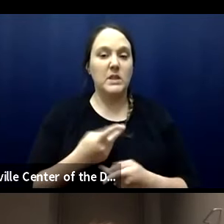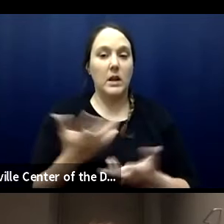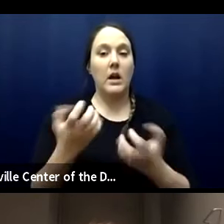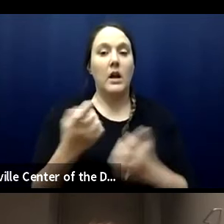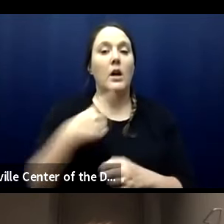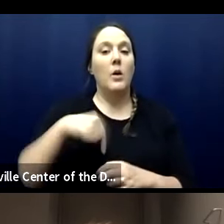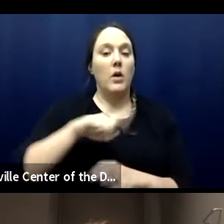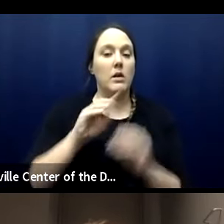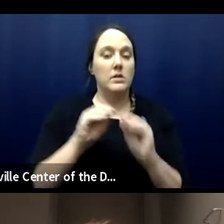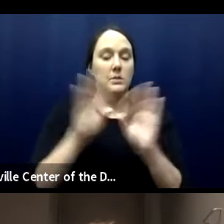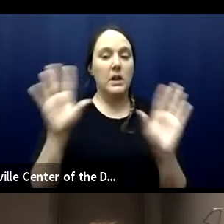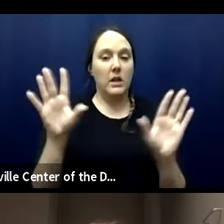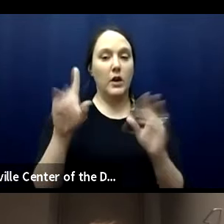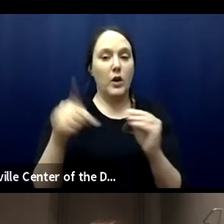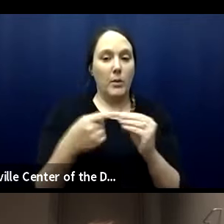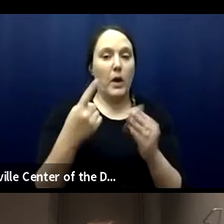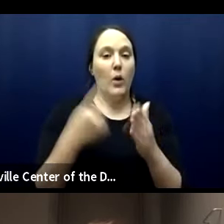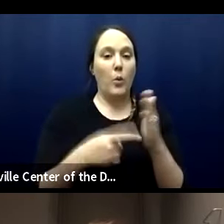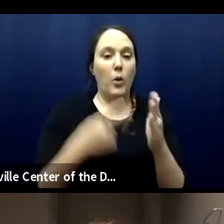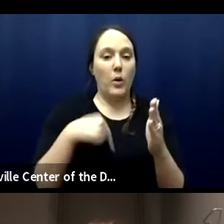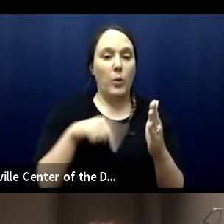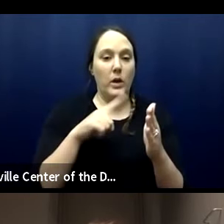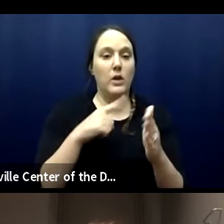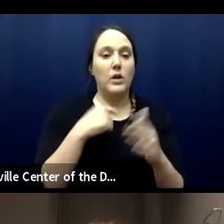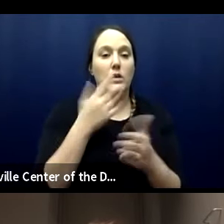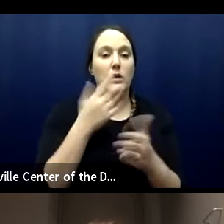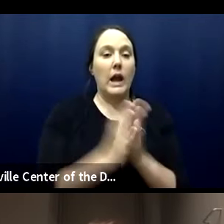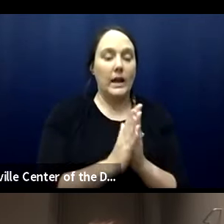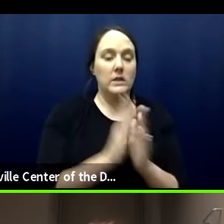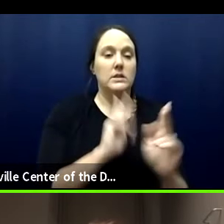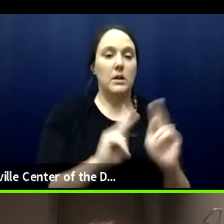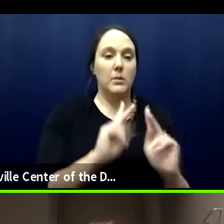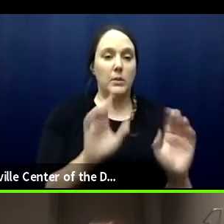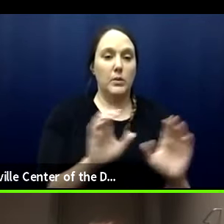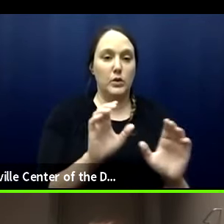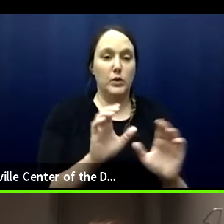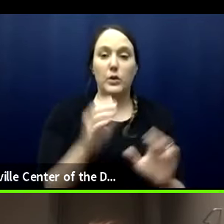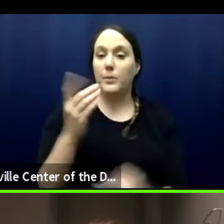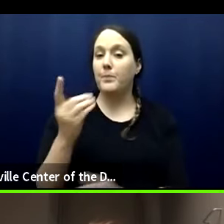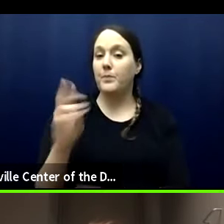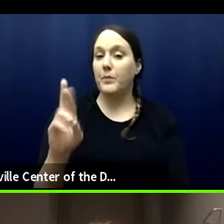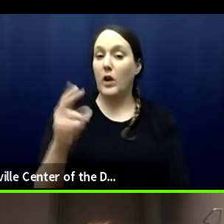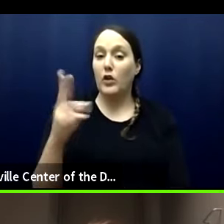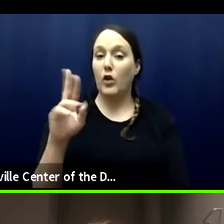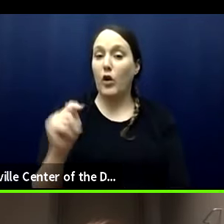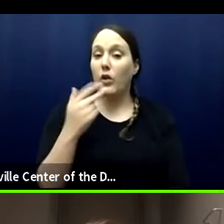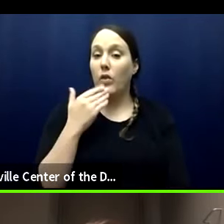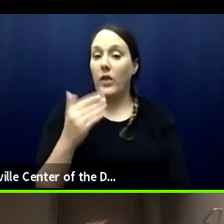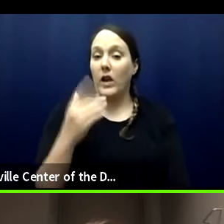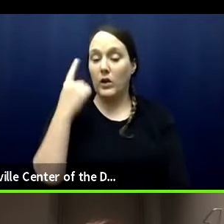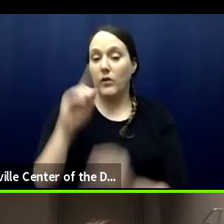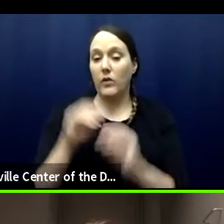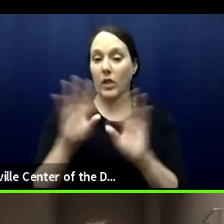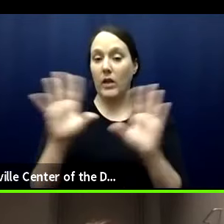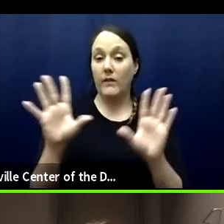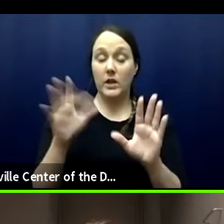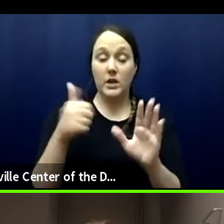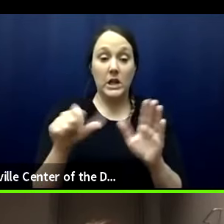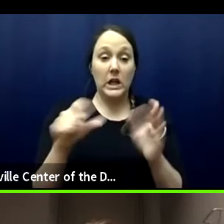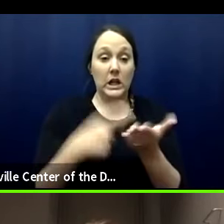be very clear about what we're asking people to do. Dr. Hurt, thank you for that clarification. Any other